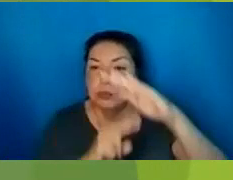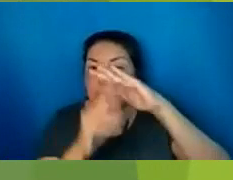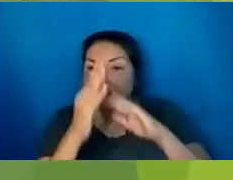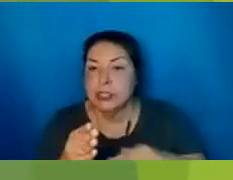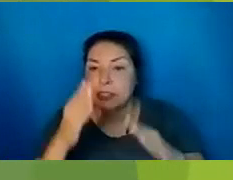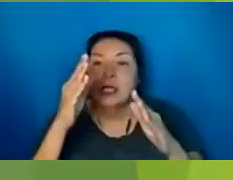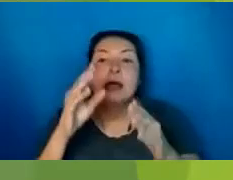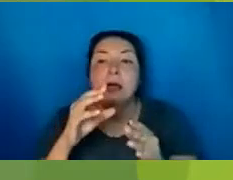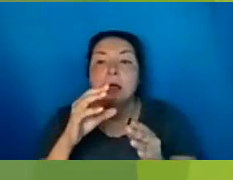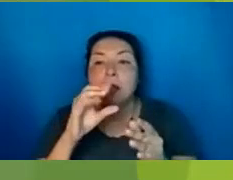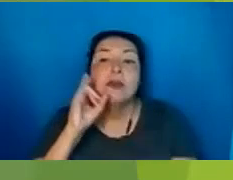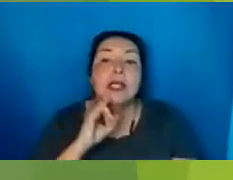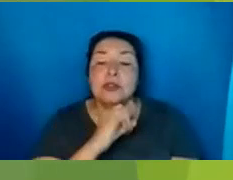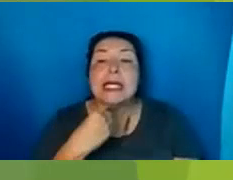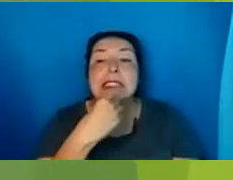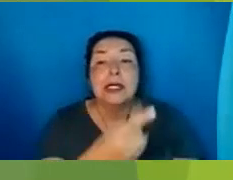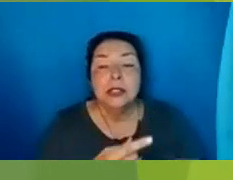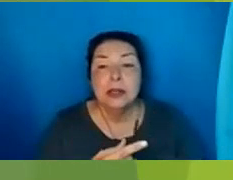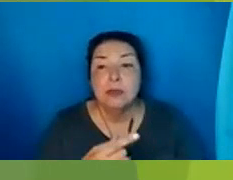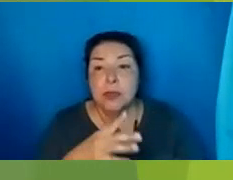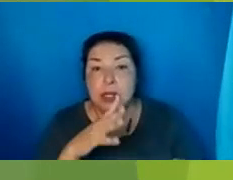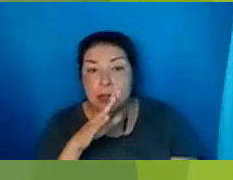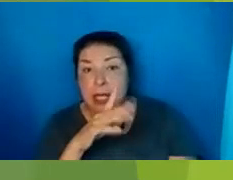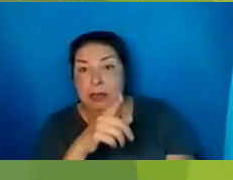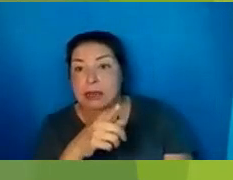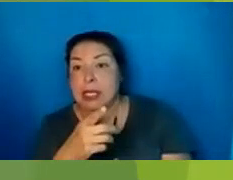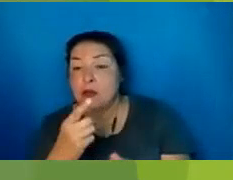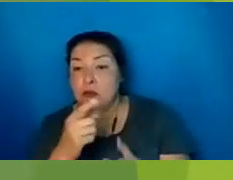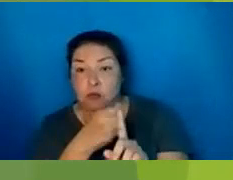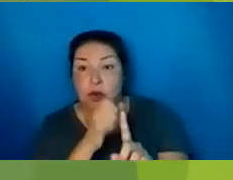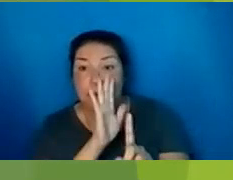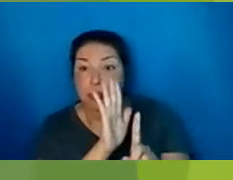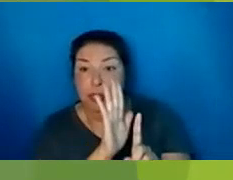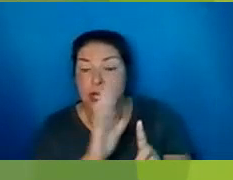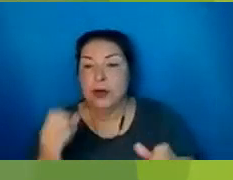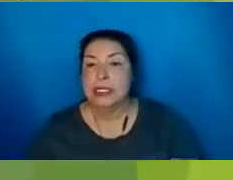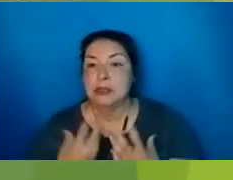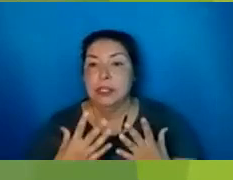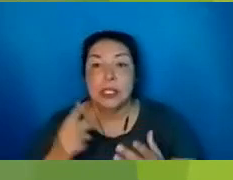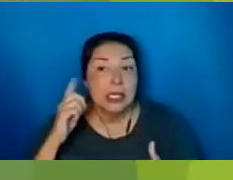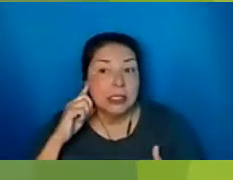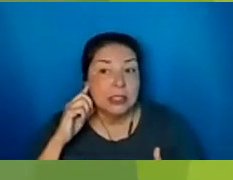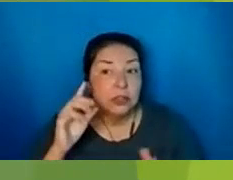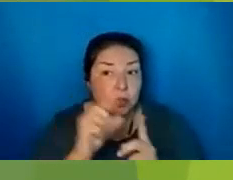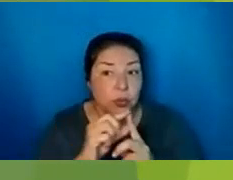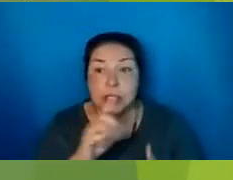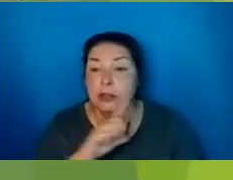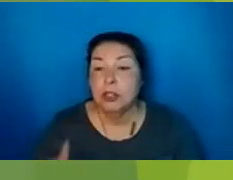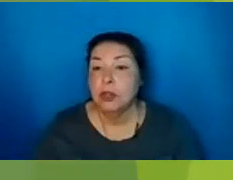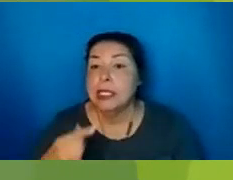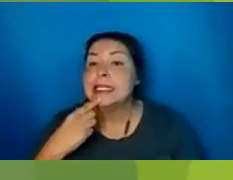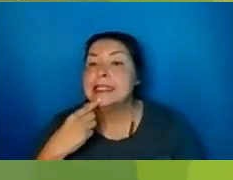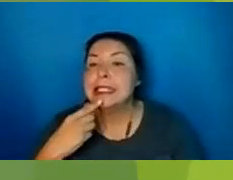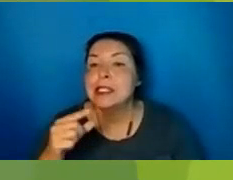and say to those who prophesy from their own inspiration, listen to the word of the Lord. Thus says the Lord